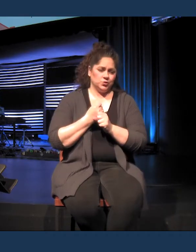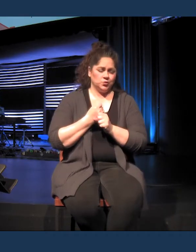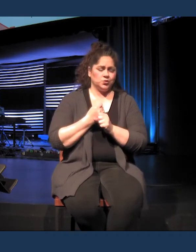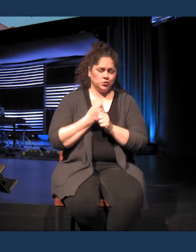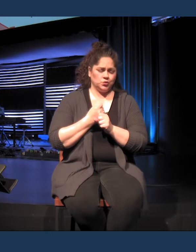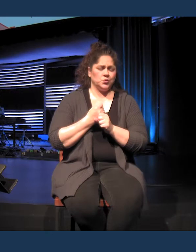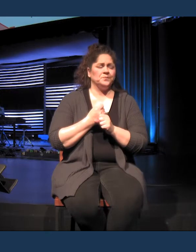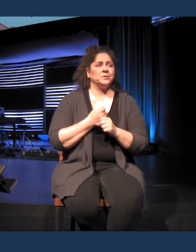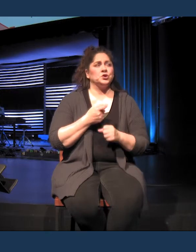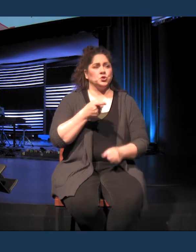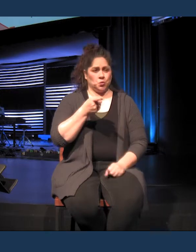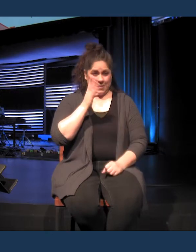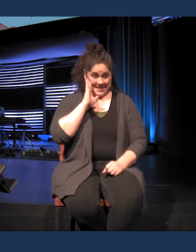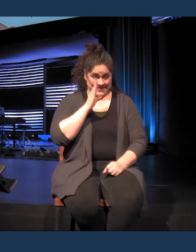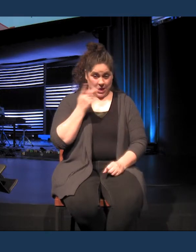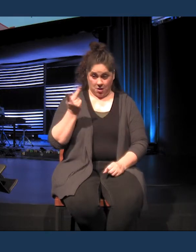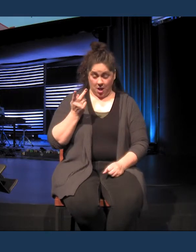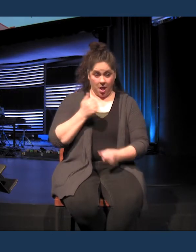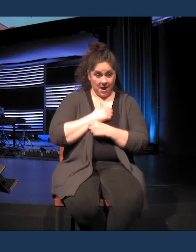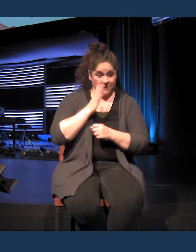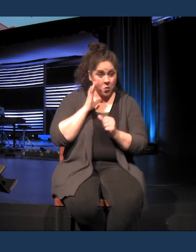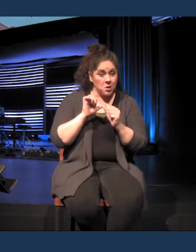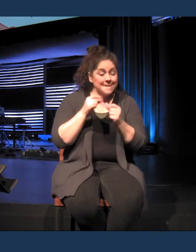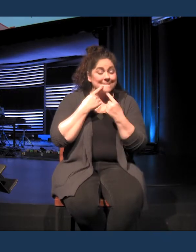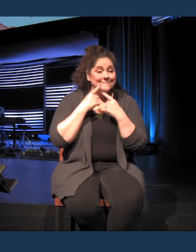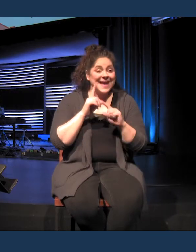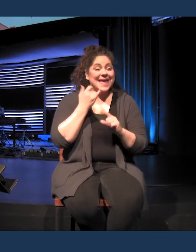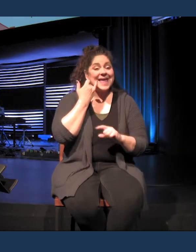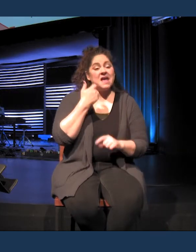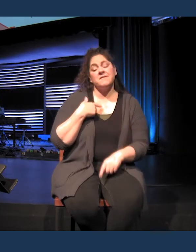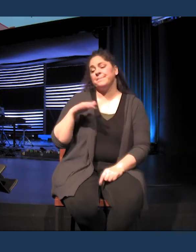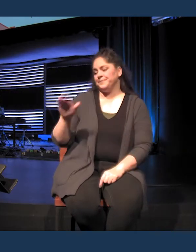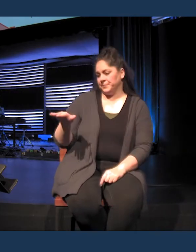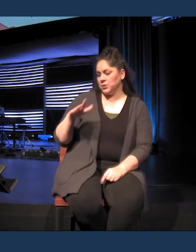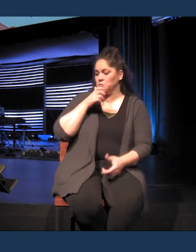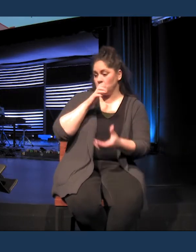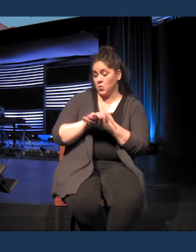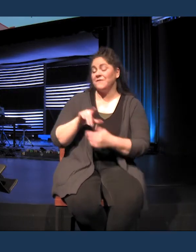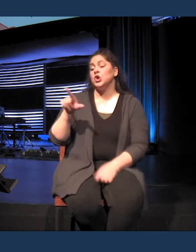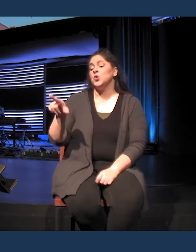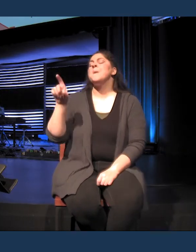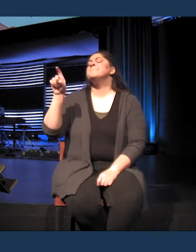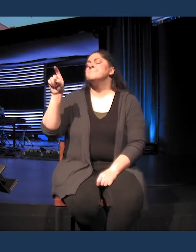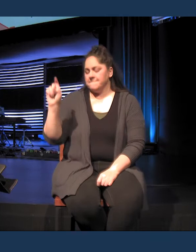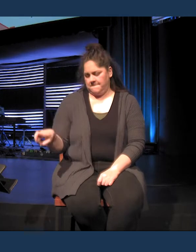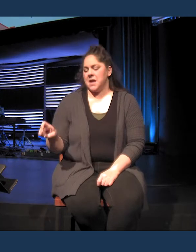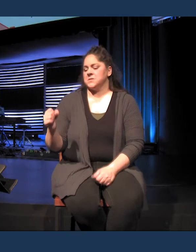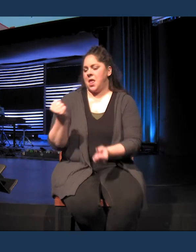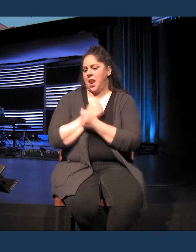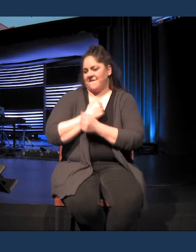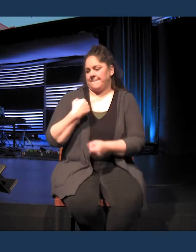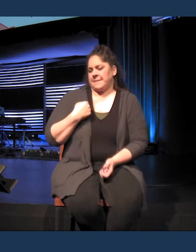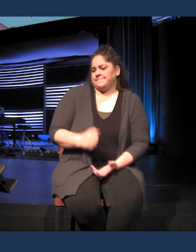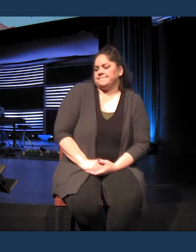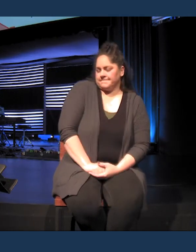Do you think it would work if I would go to her and say, Kelly, you must love